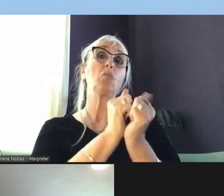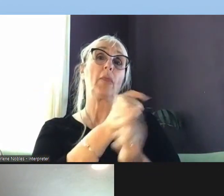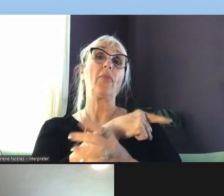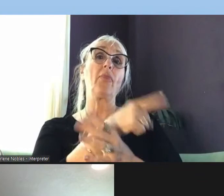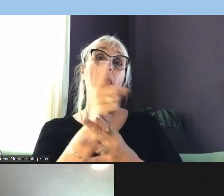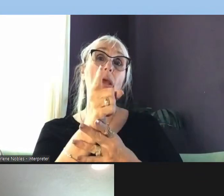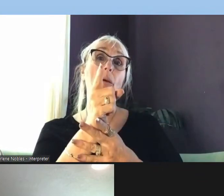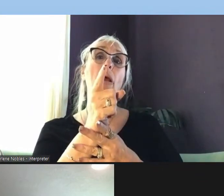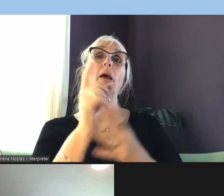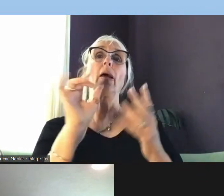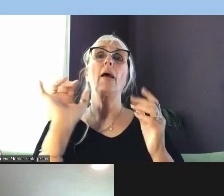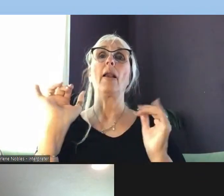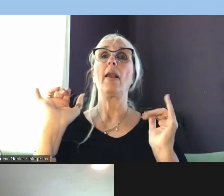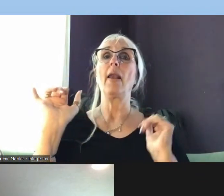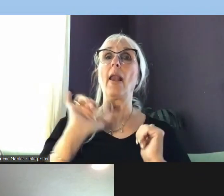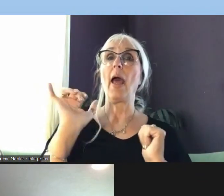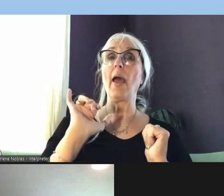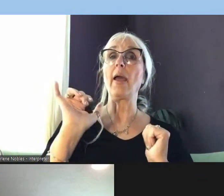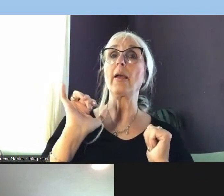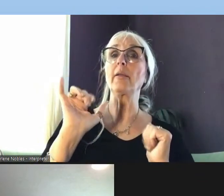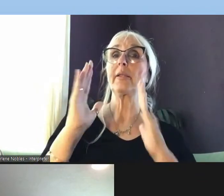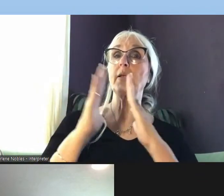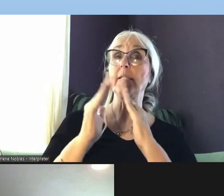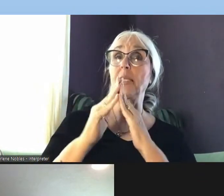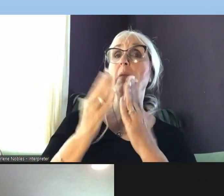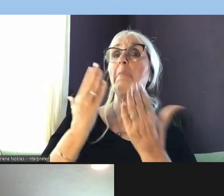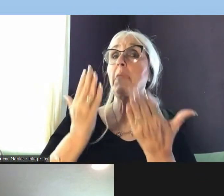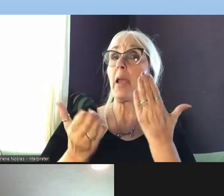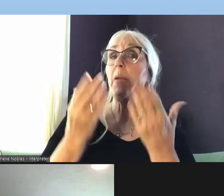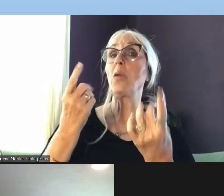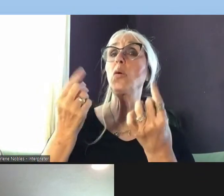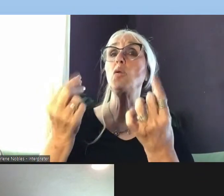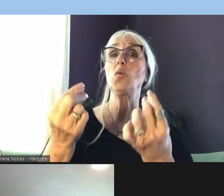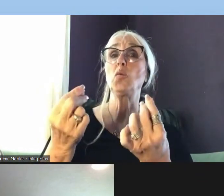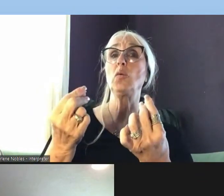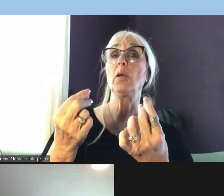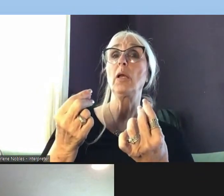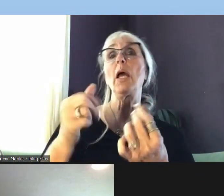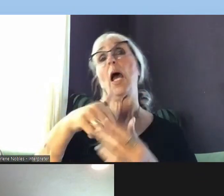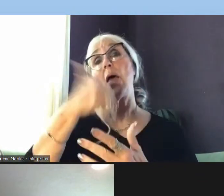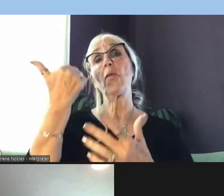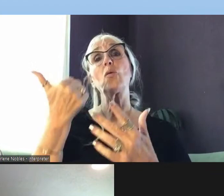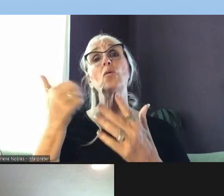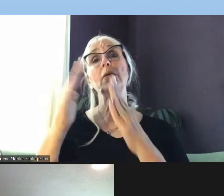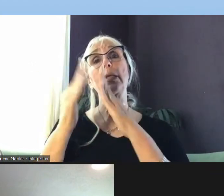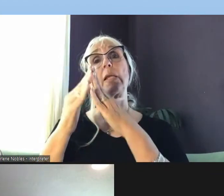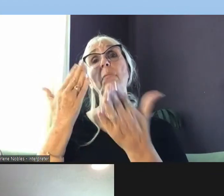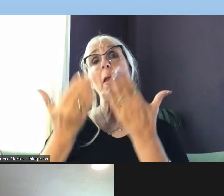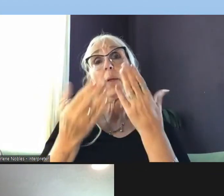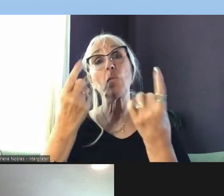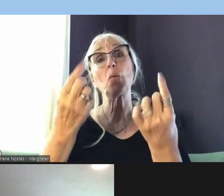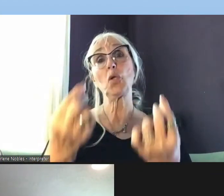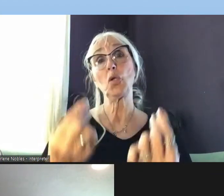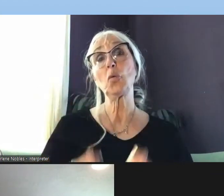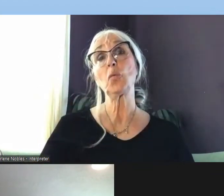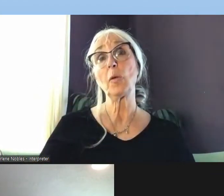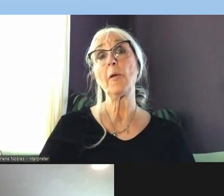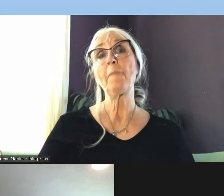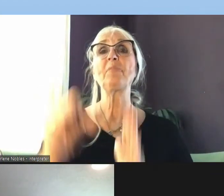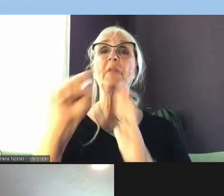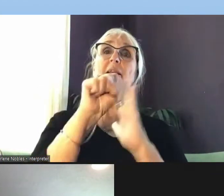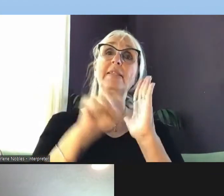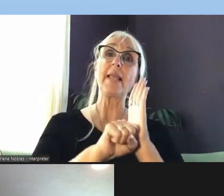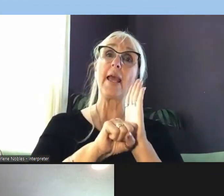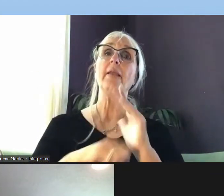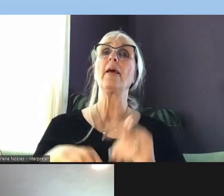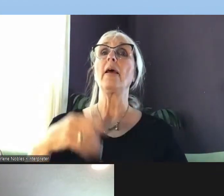think the city may do and some other entities or state. Okay. And as a result, we